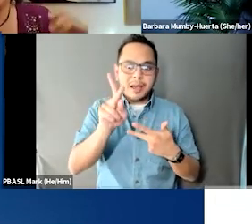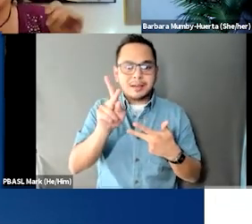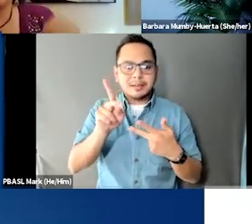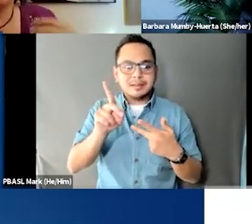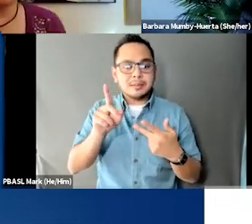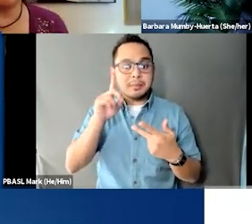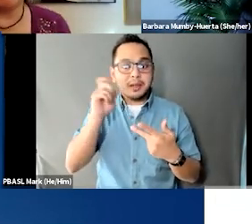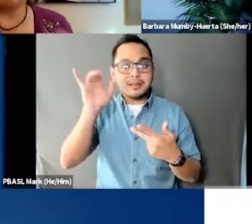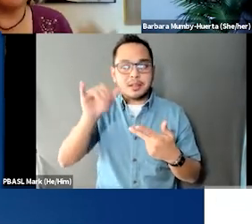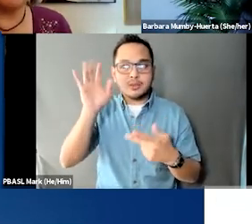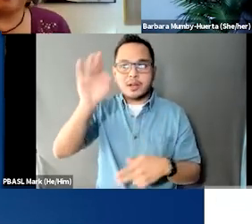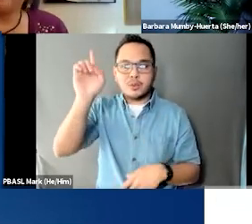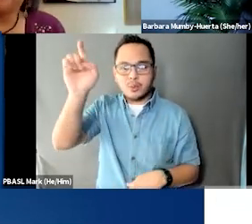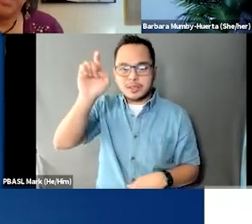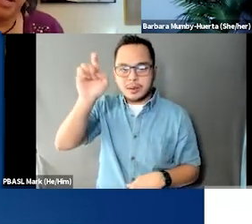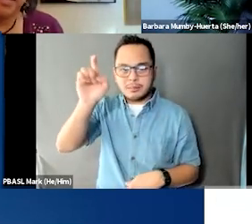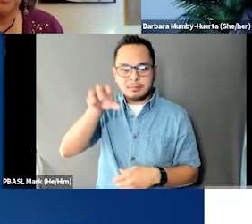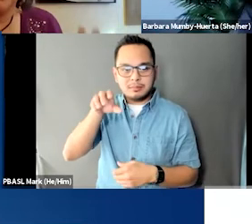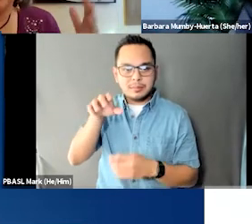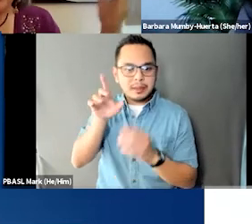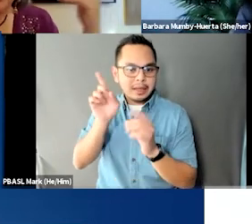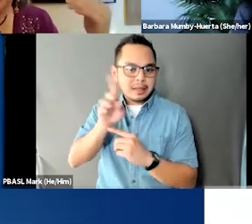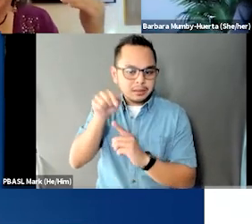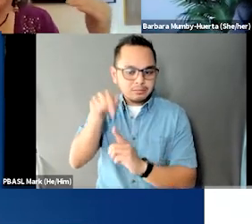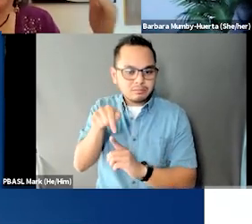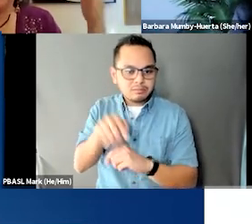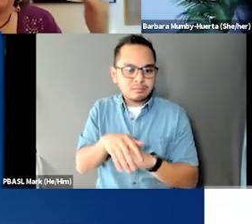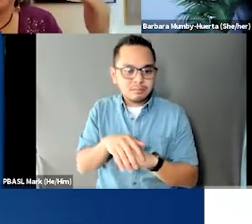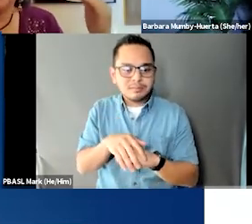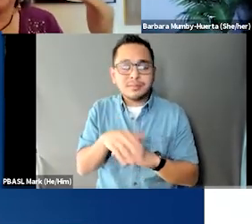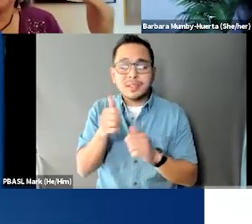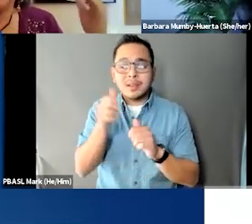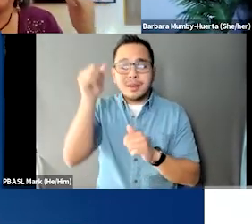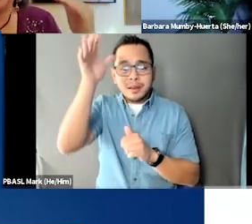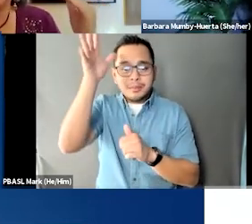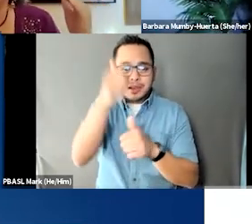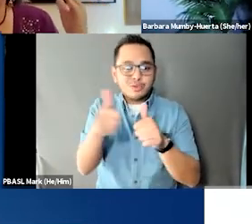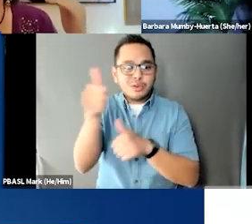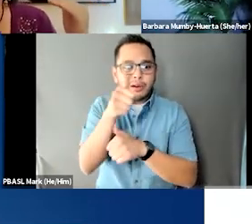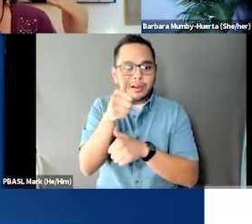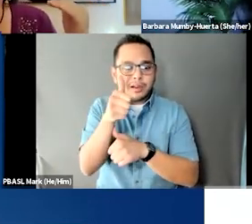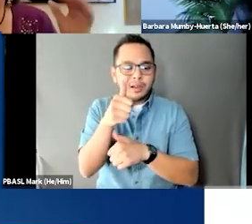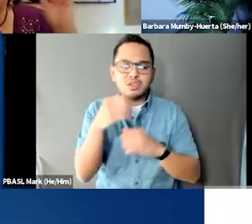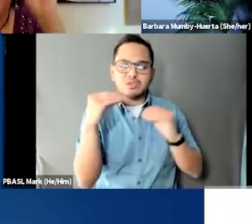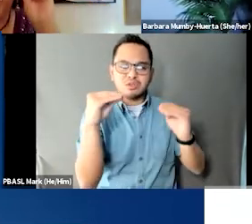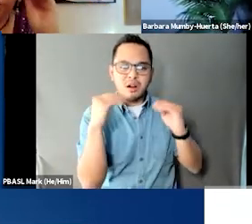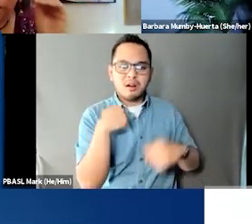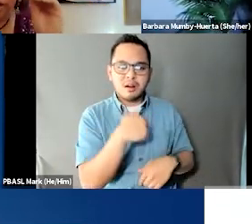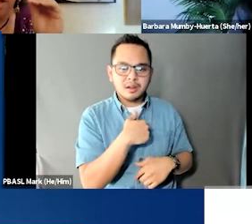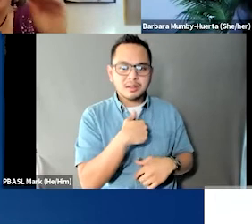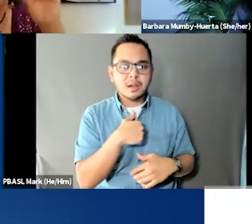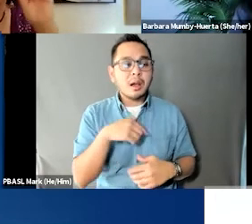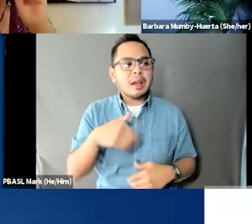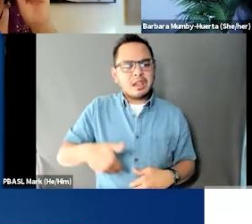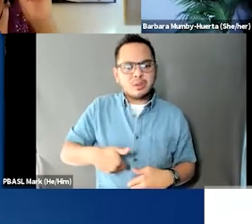lies. And that's where your self-confidence and your power lies. Patriarchy and colonization taught us to make intuition a woo-woo